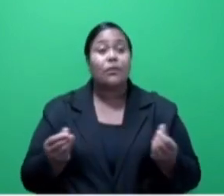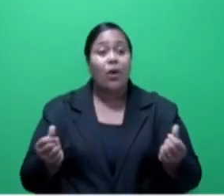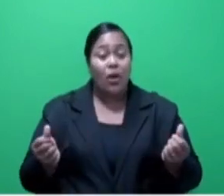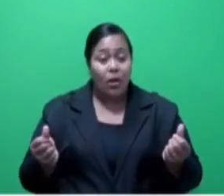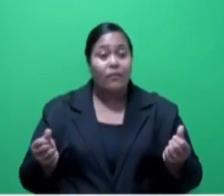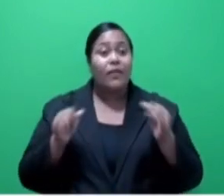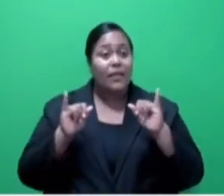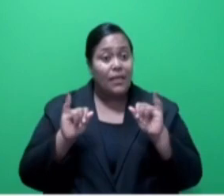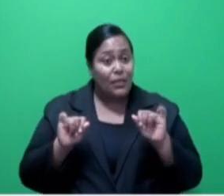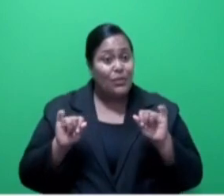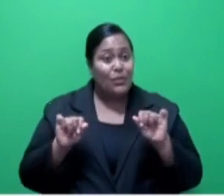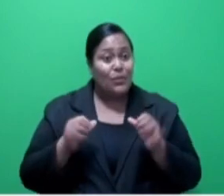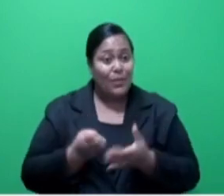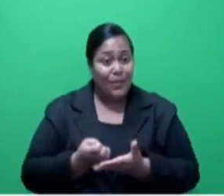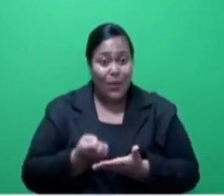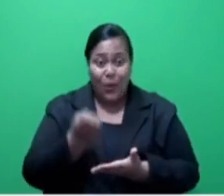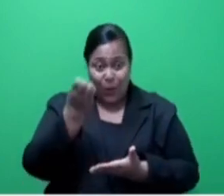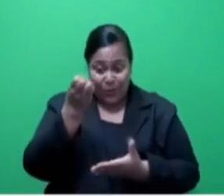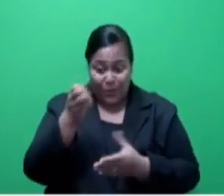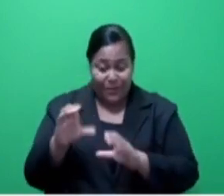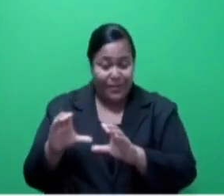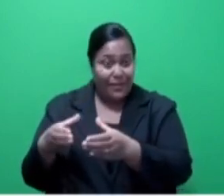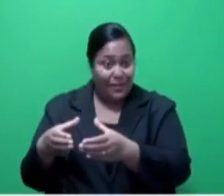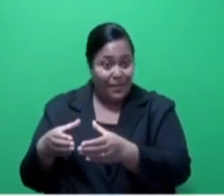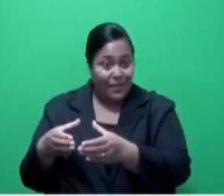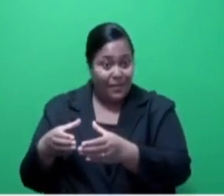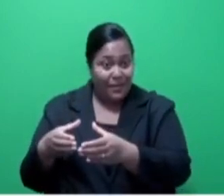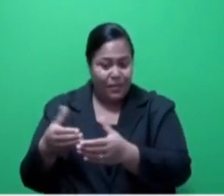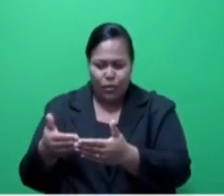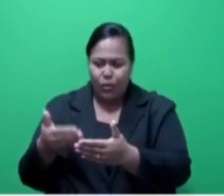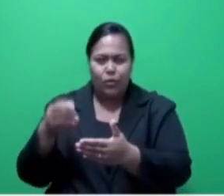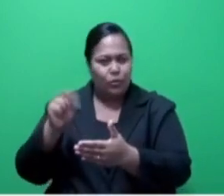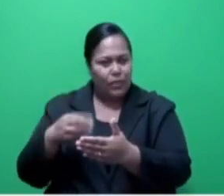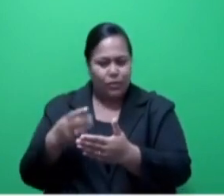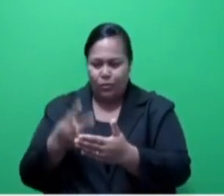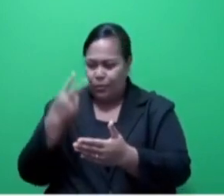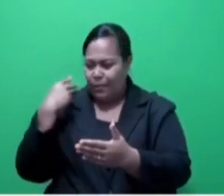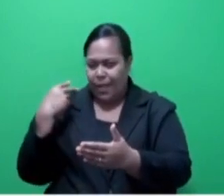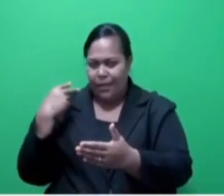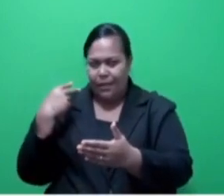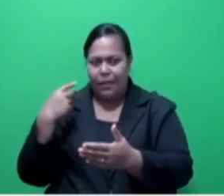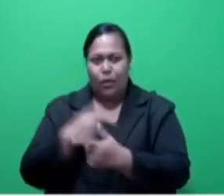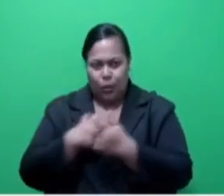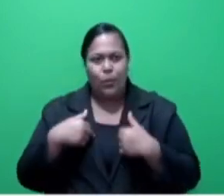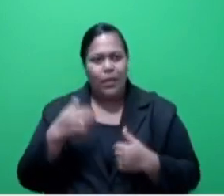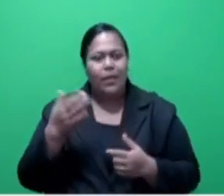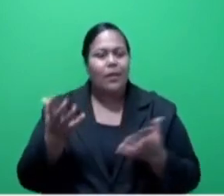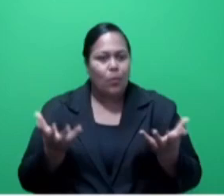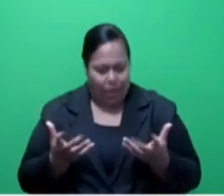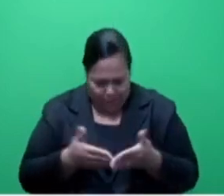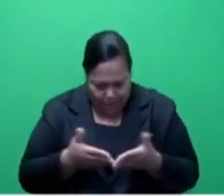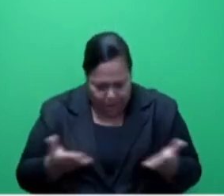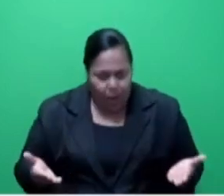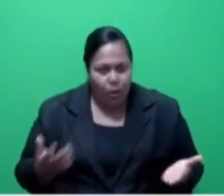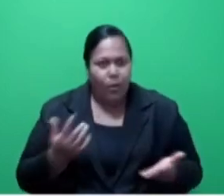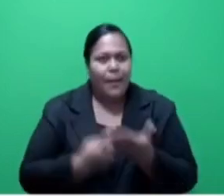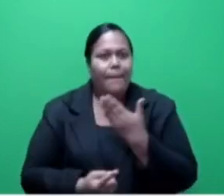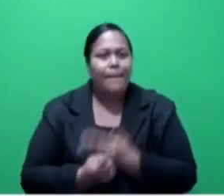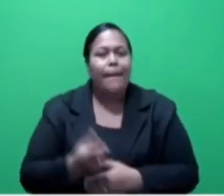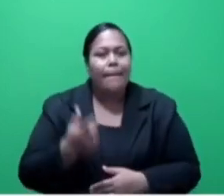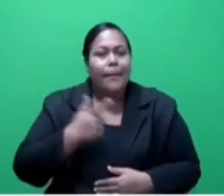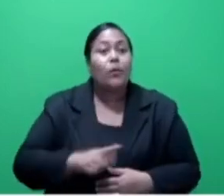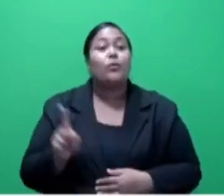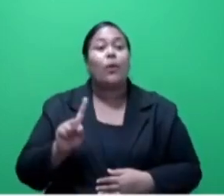or position in the economy without going back in time and why we are where we are today. Because of what?